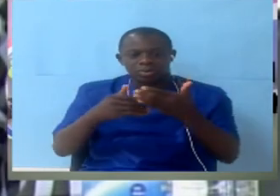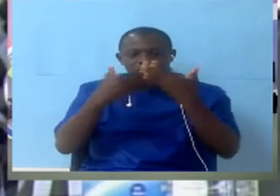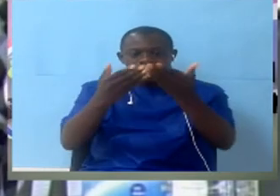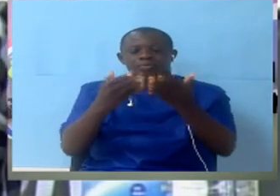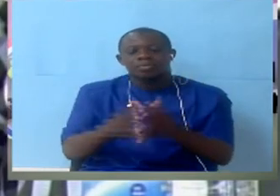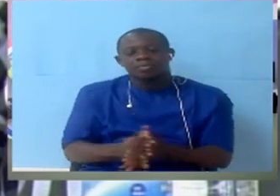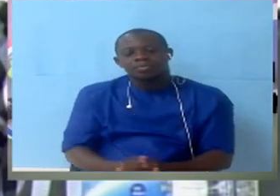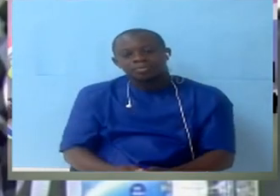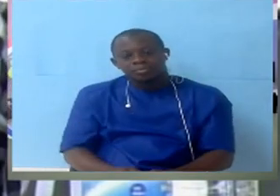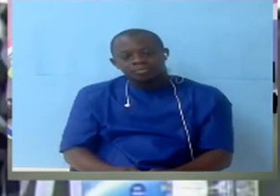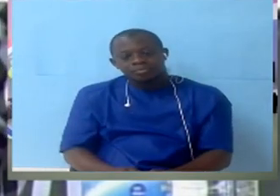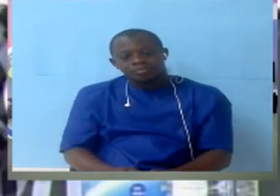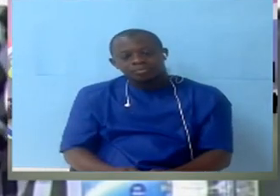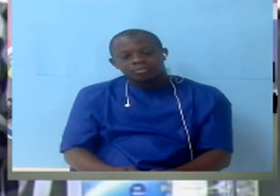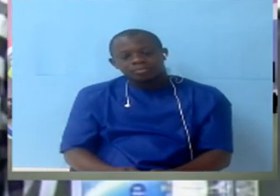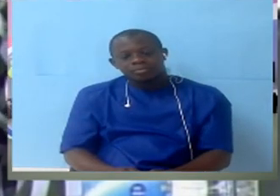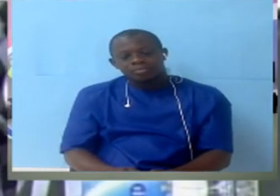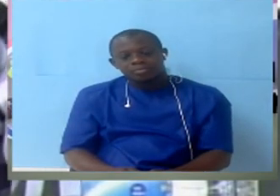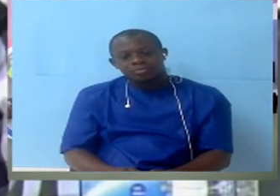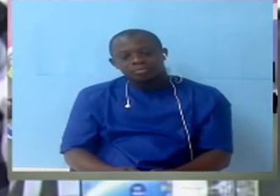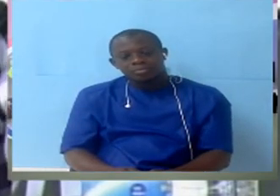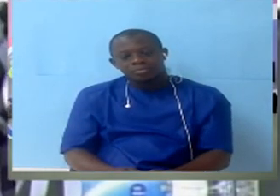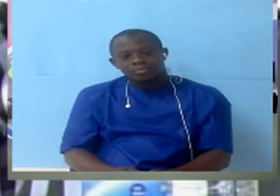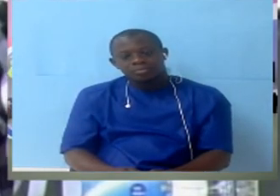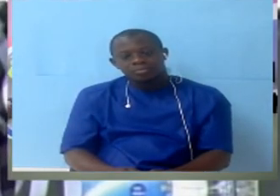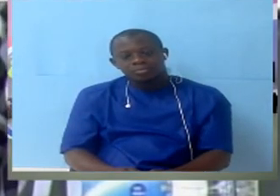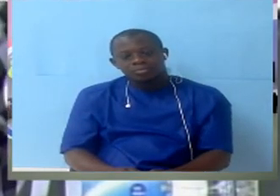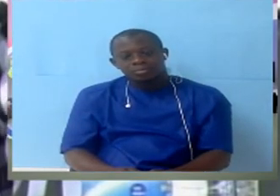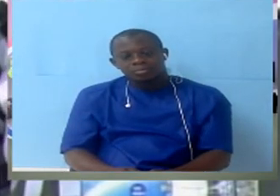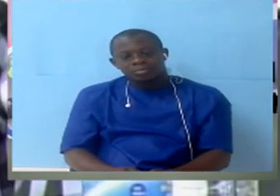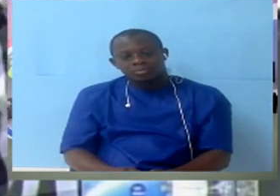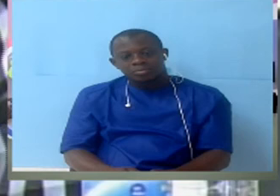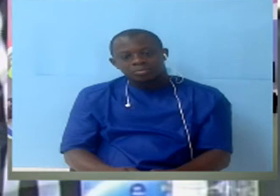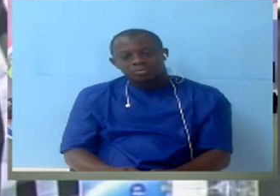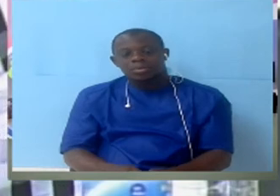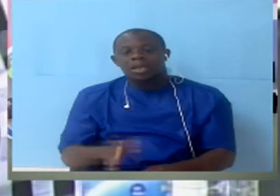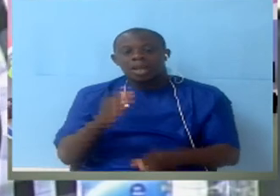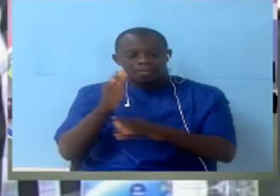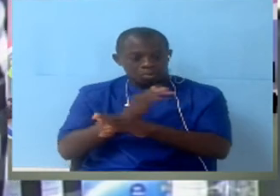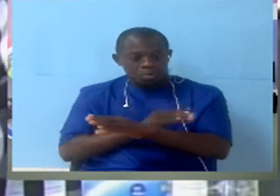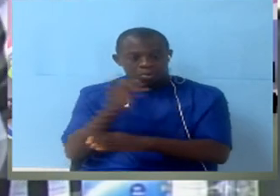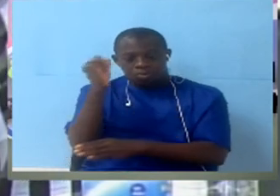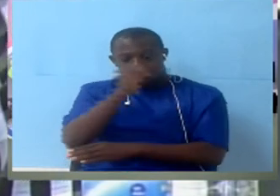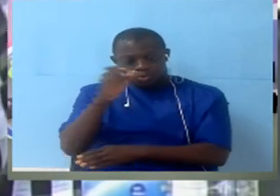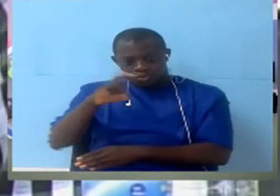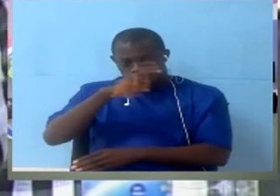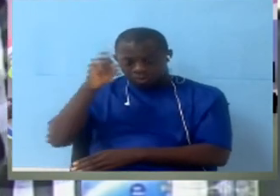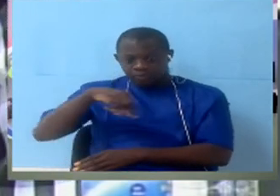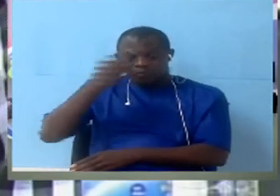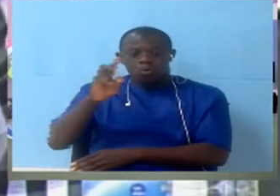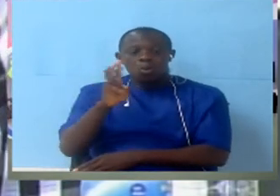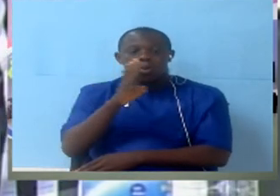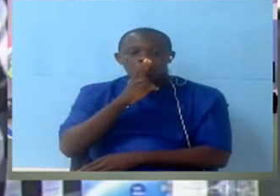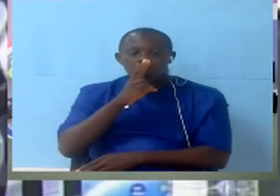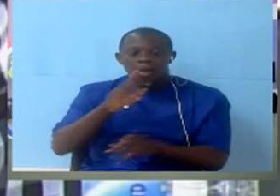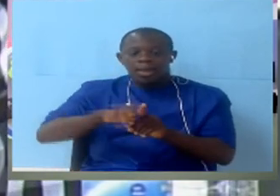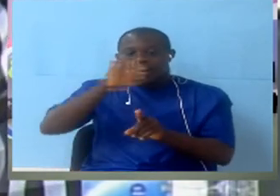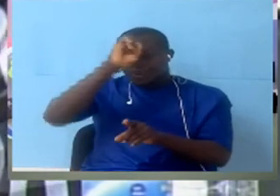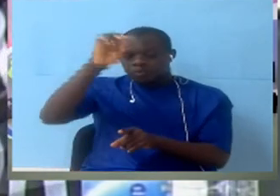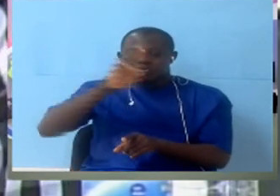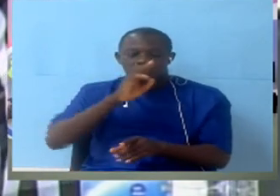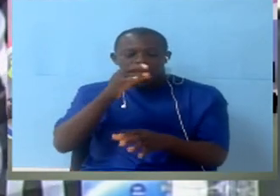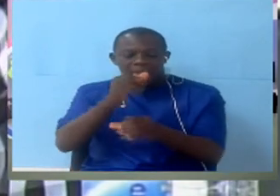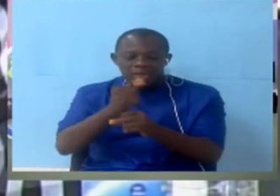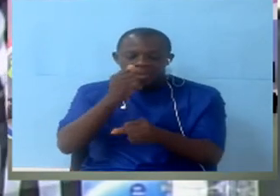are being a dictator. Me alone, mundi ata, ebo doka, mundi aladi ako, ebo tamandika. Because they were working for a dictator whom they were